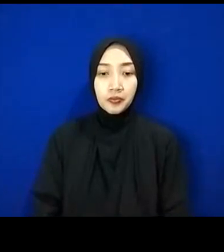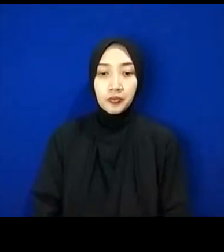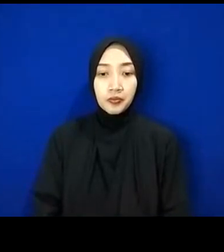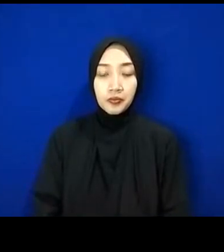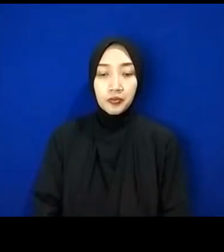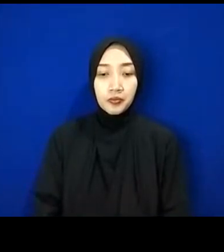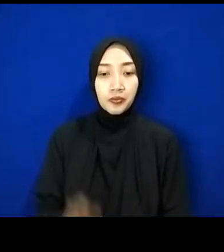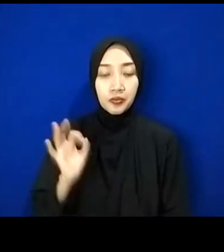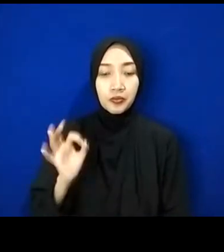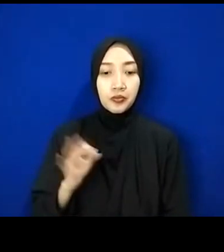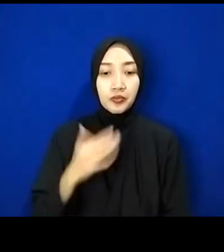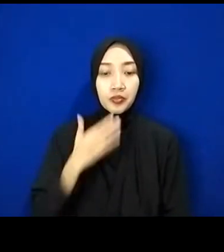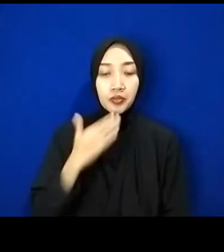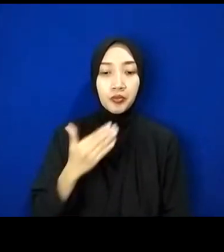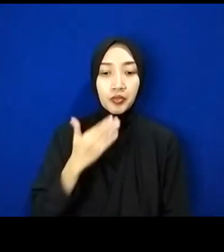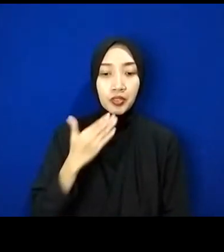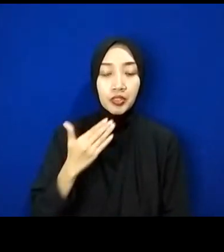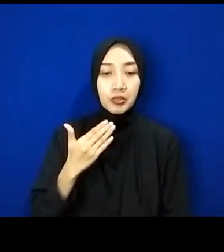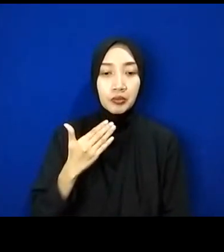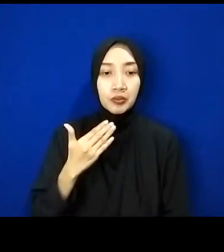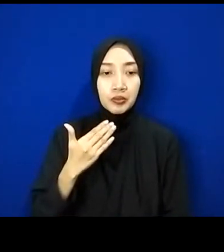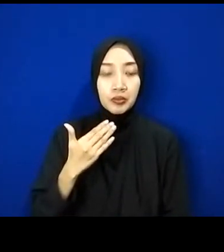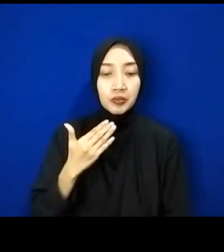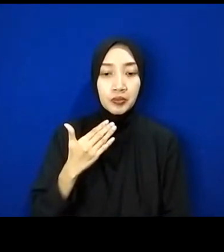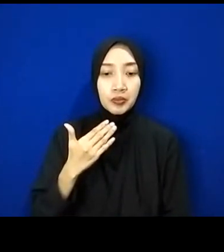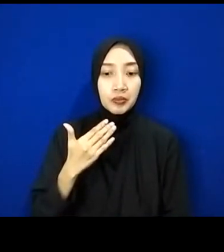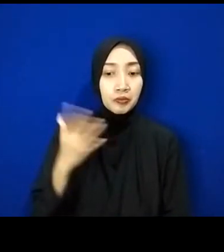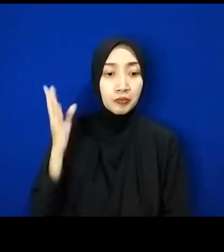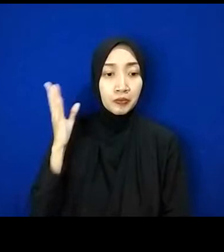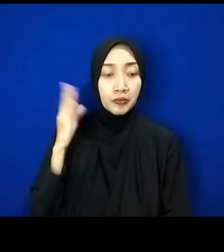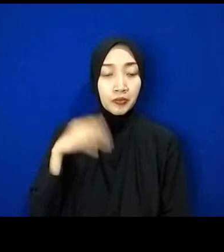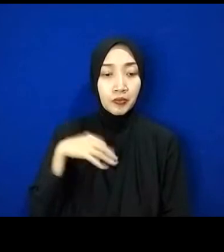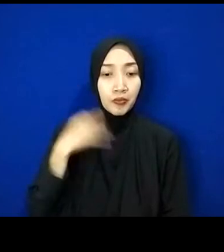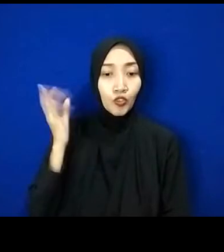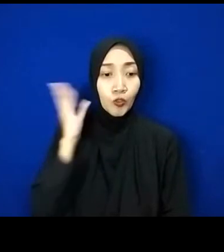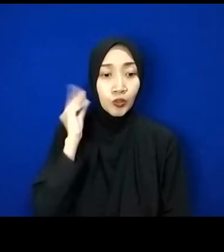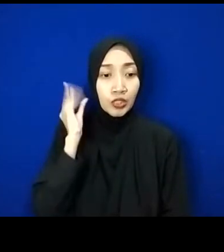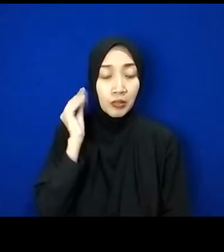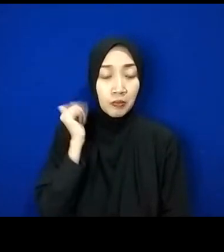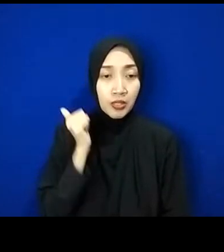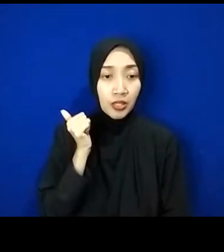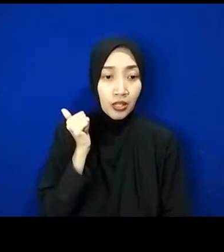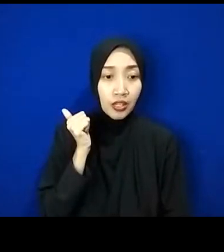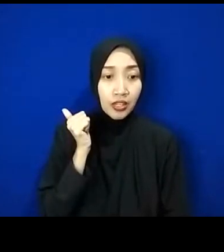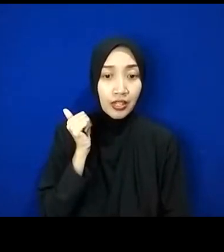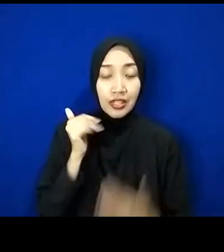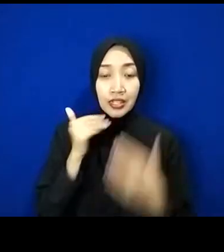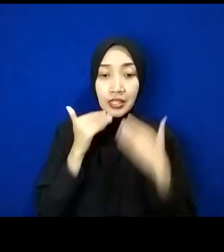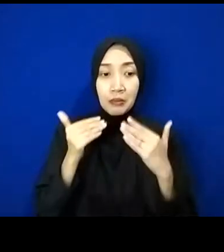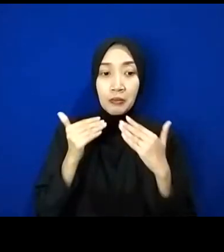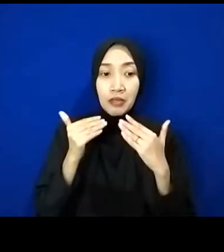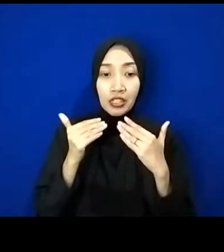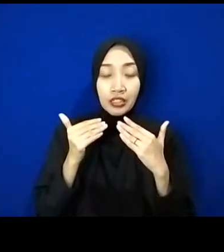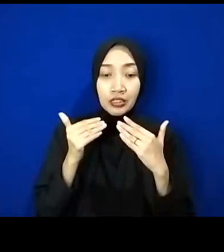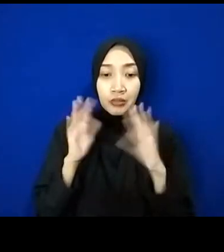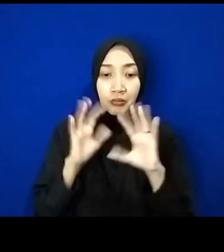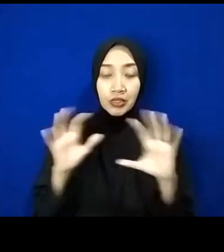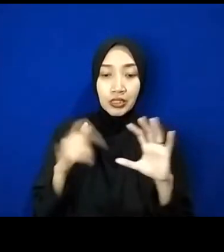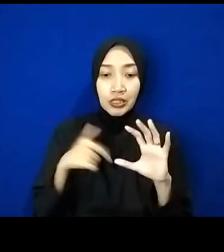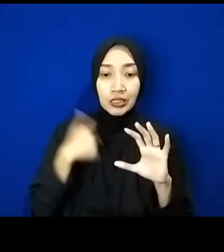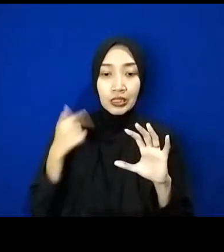Thank you so much, am I hearable, Lovina? And everyone, thank you so much, and